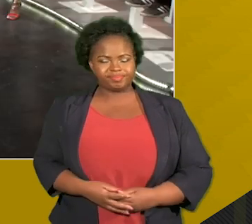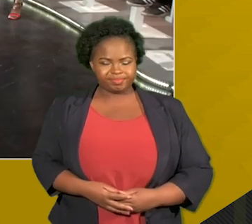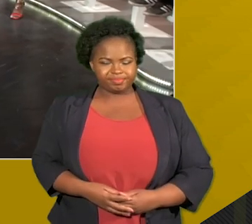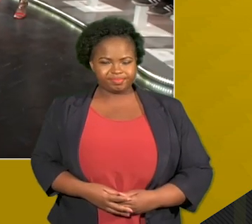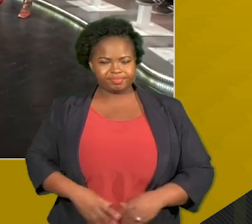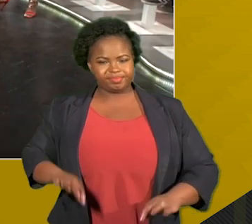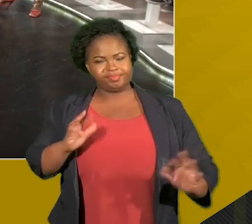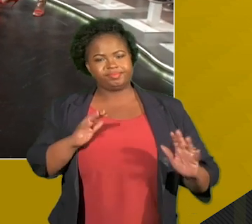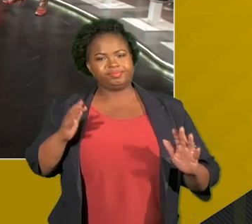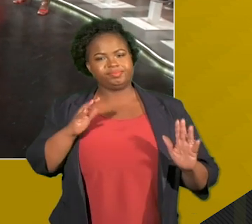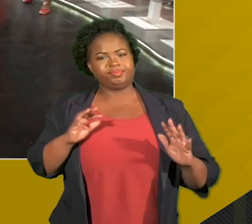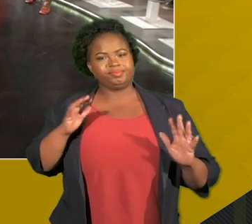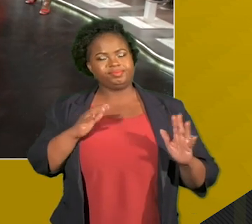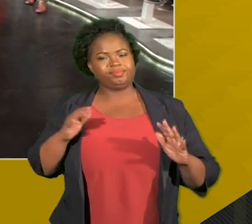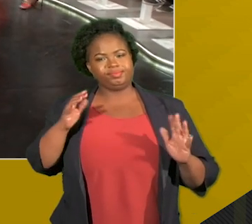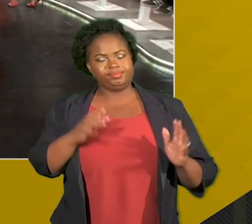audience.